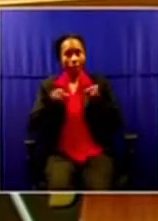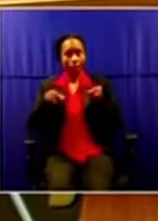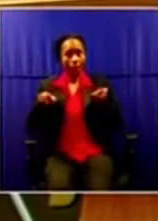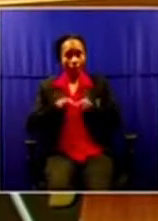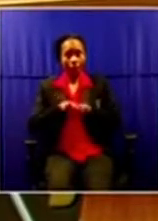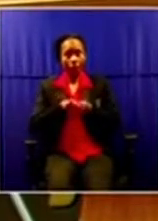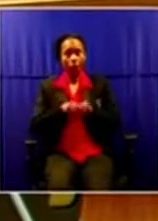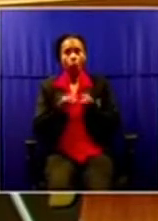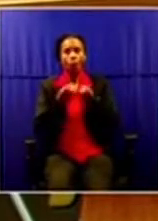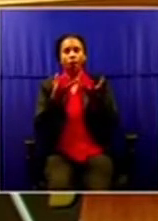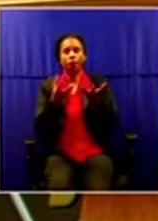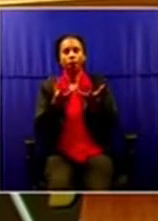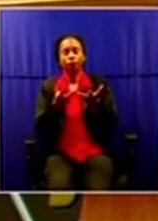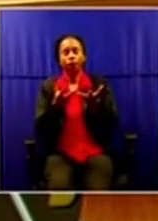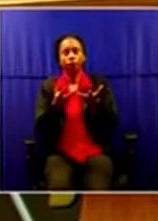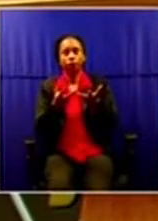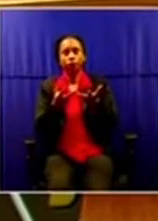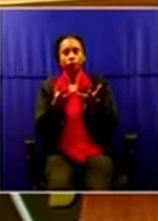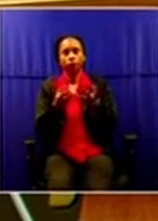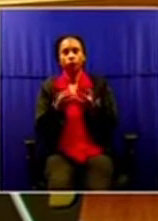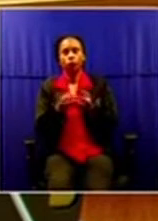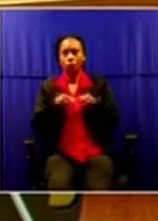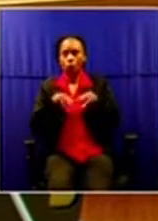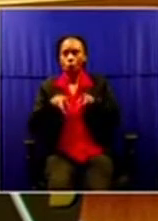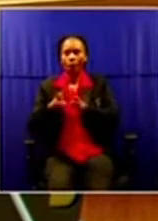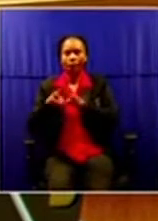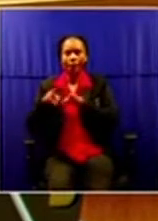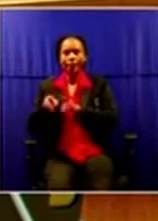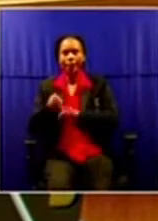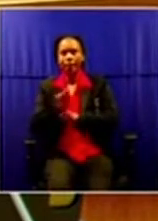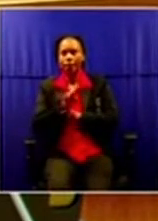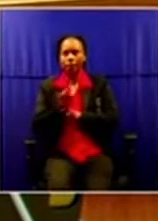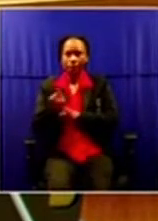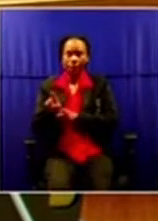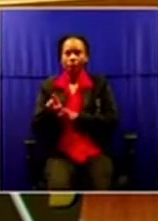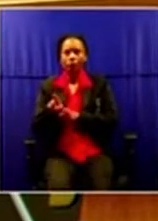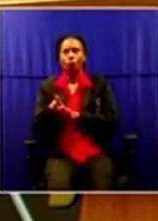with pathways from learning to earning.